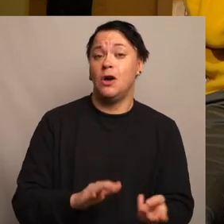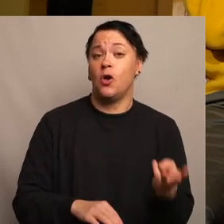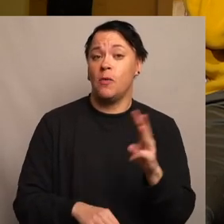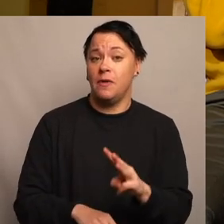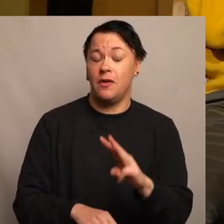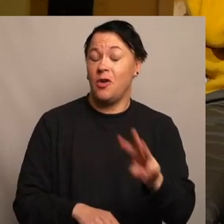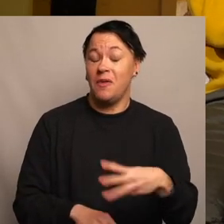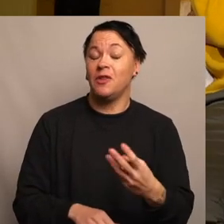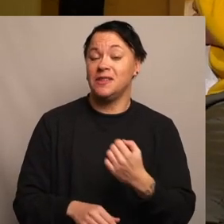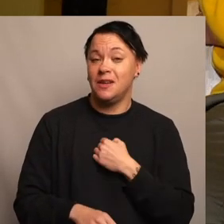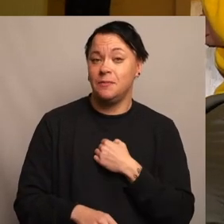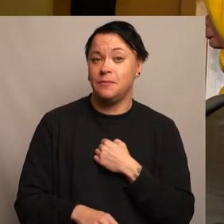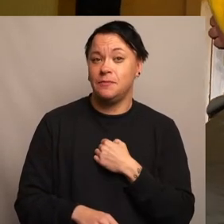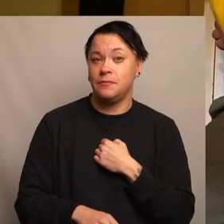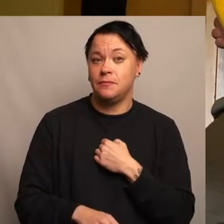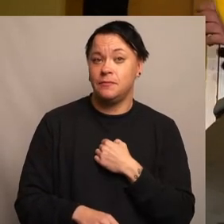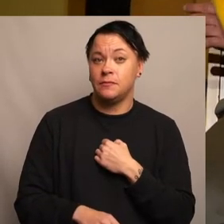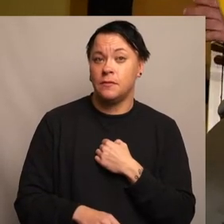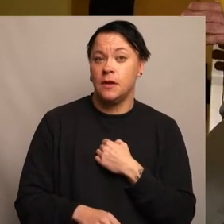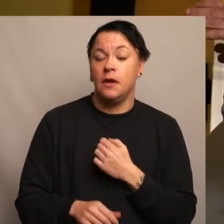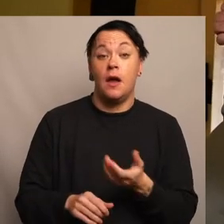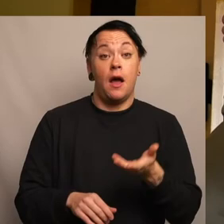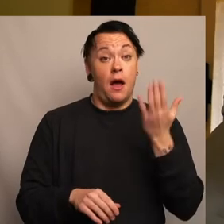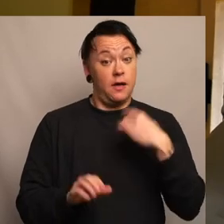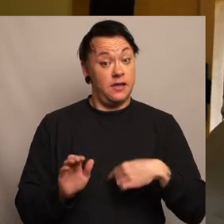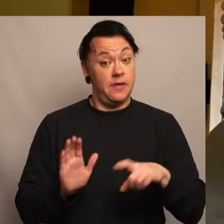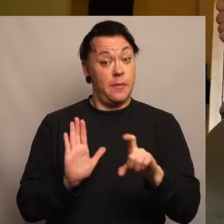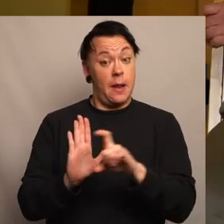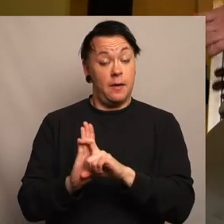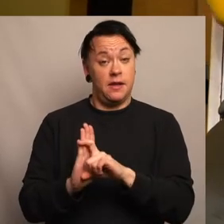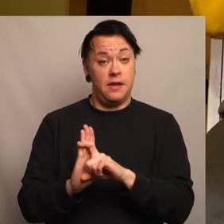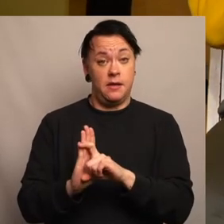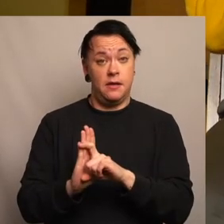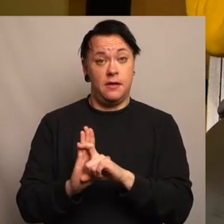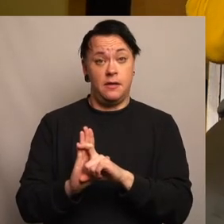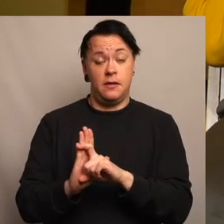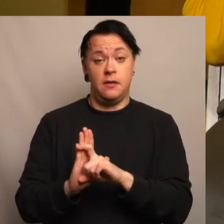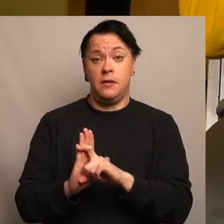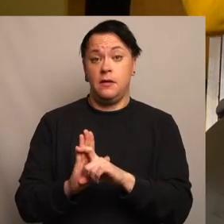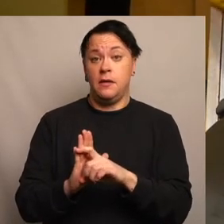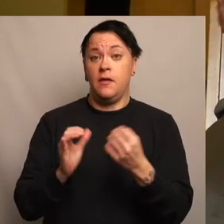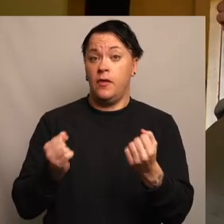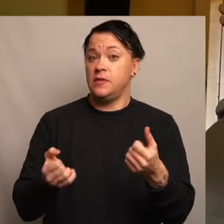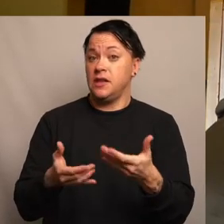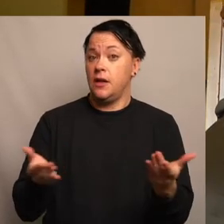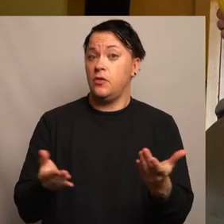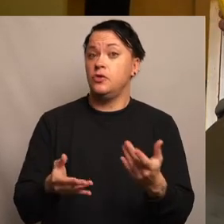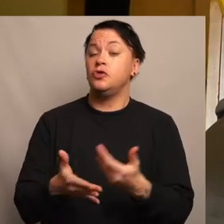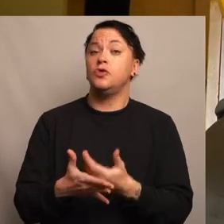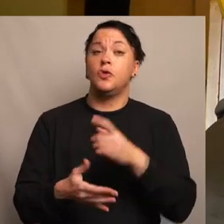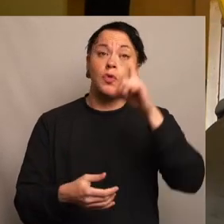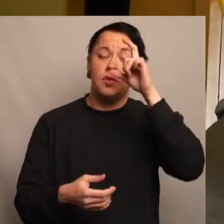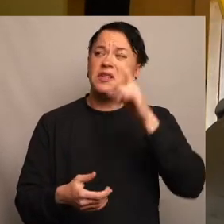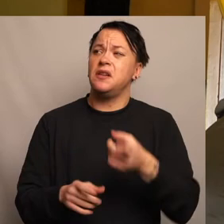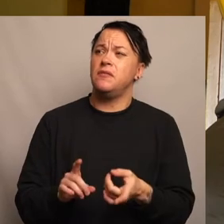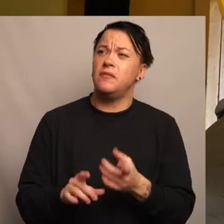exist before Tunisia have the first constitution, or one of the first country have constitution since the 80s, something like that, or like 70s